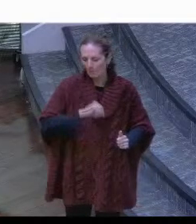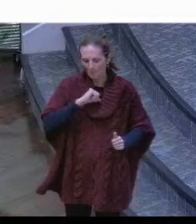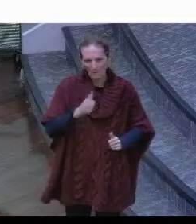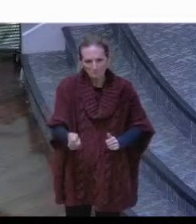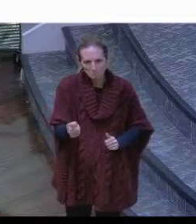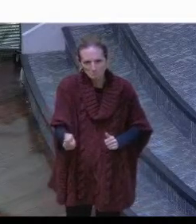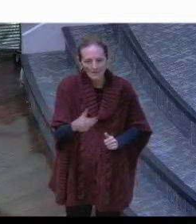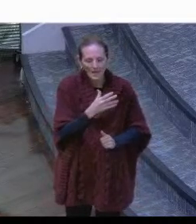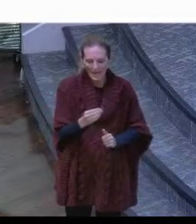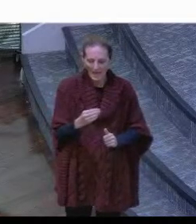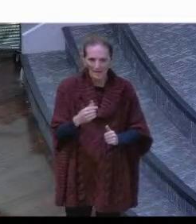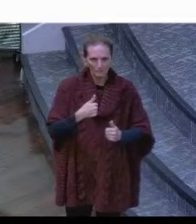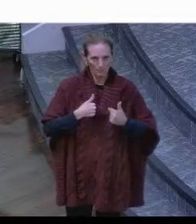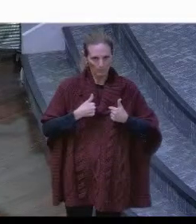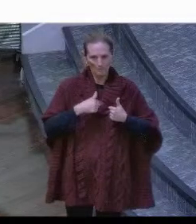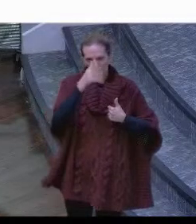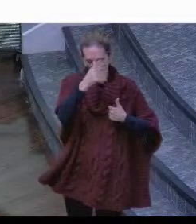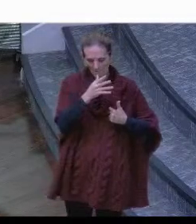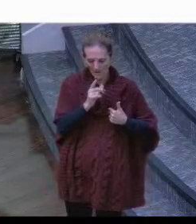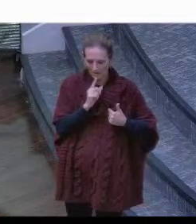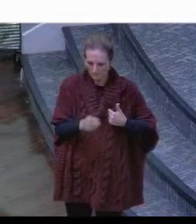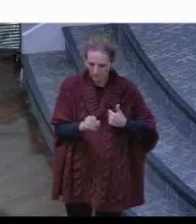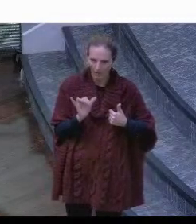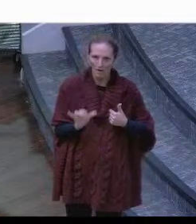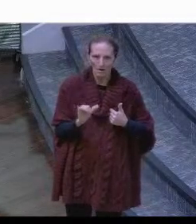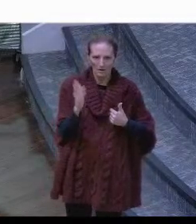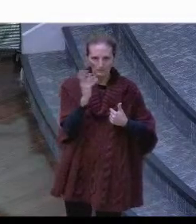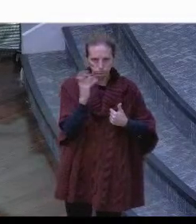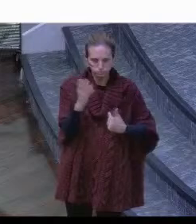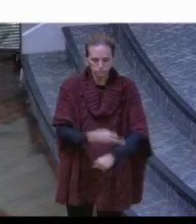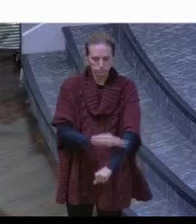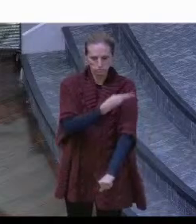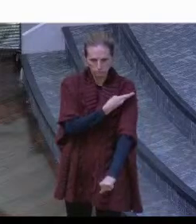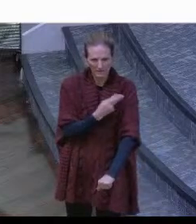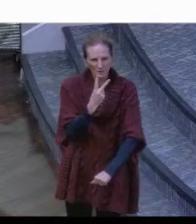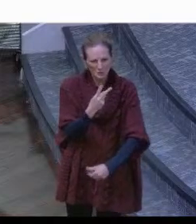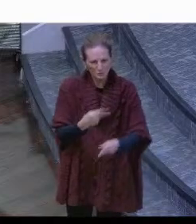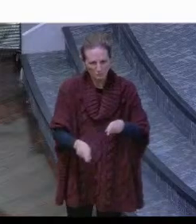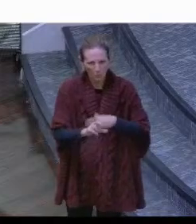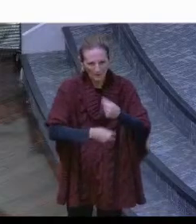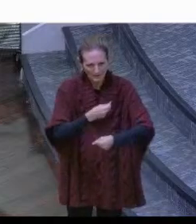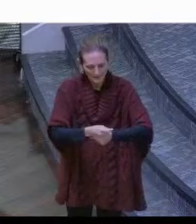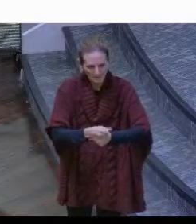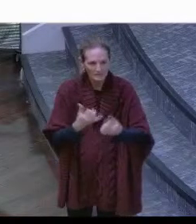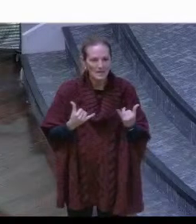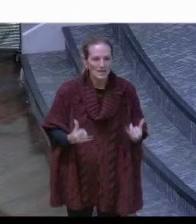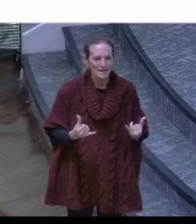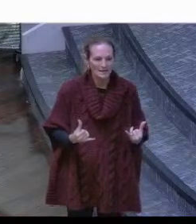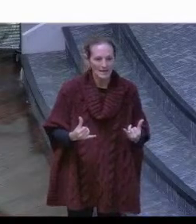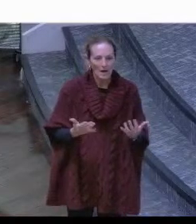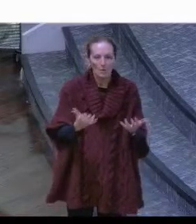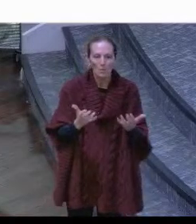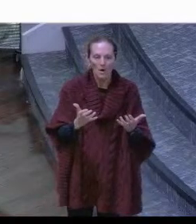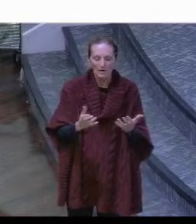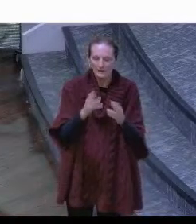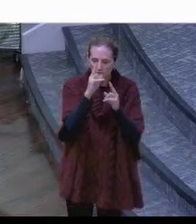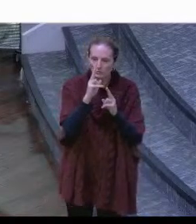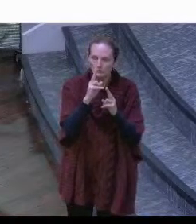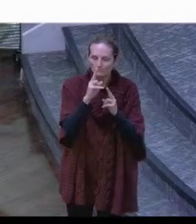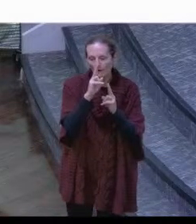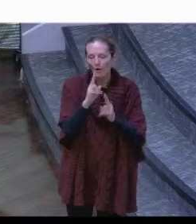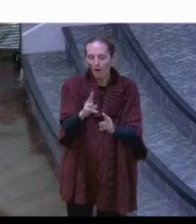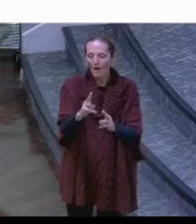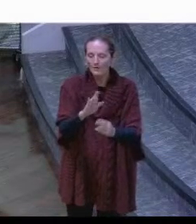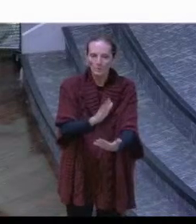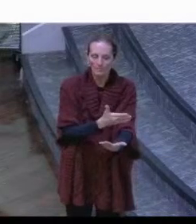few short years. Ms. Waller-Price also helps students that want to try out for District Honor Band on an individual level.